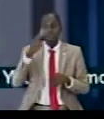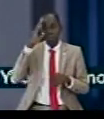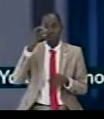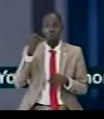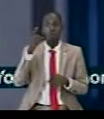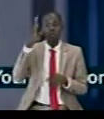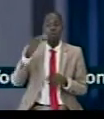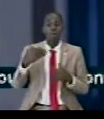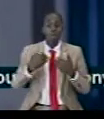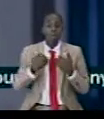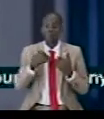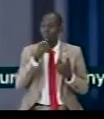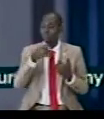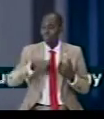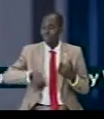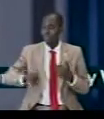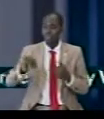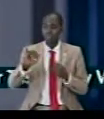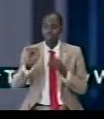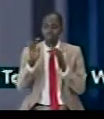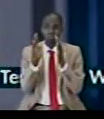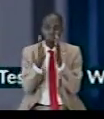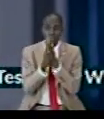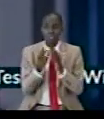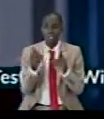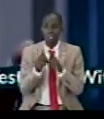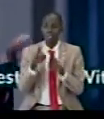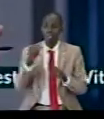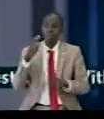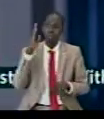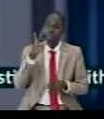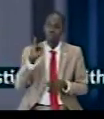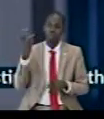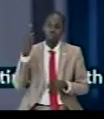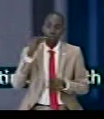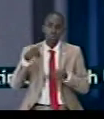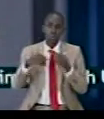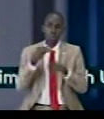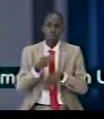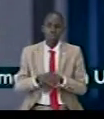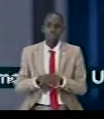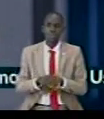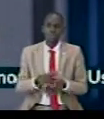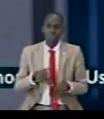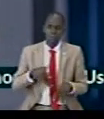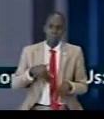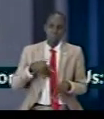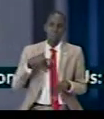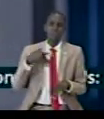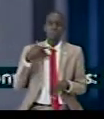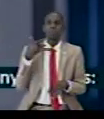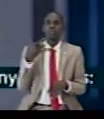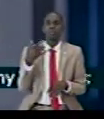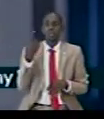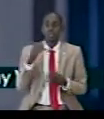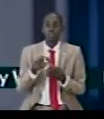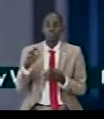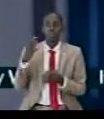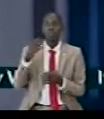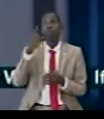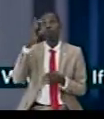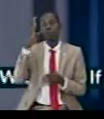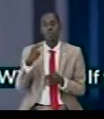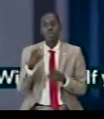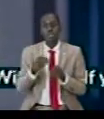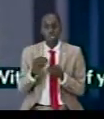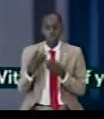even prayed. As the message was going on, I experienced the Spirit of God in a soft manner. And